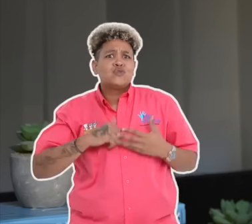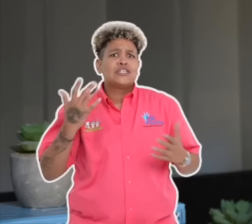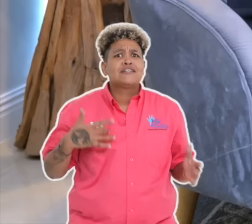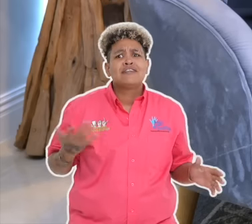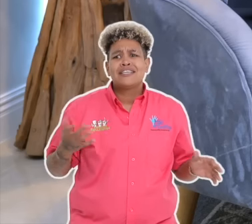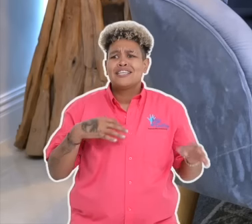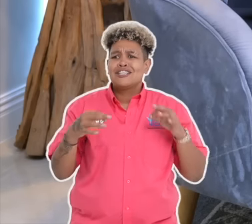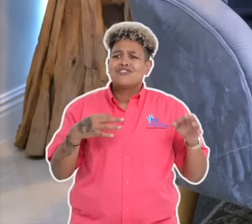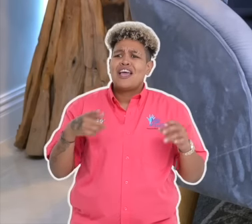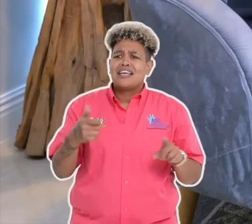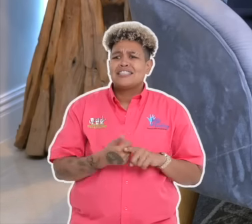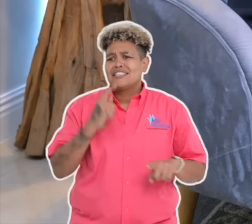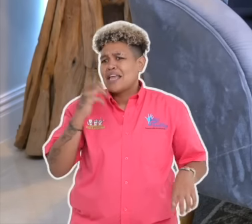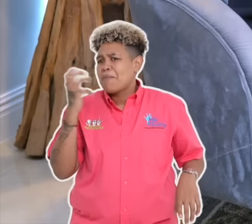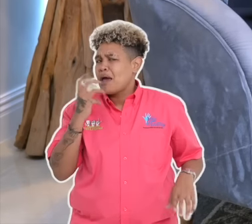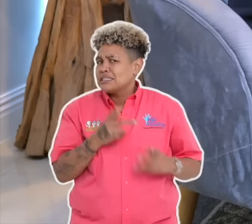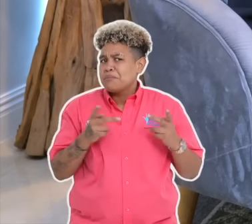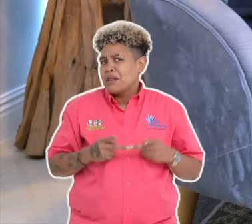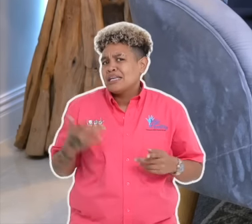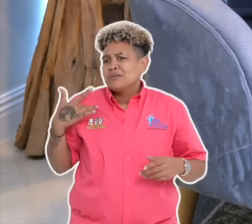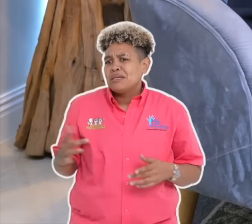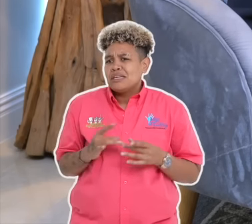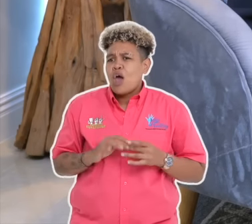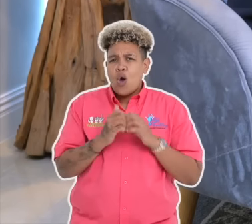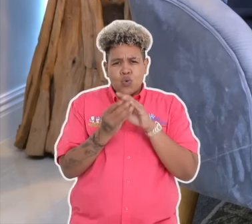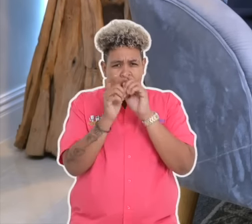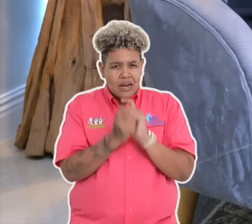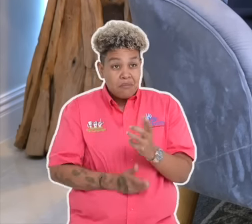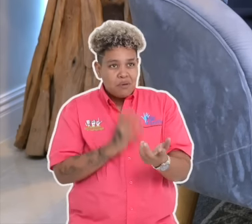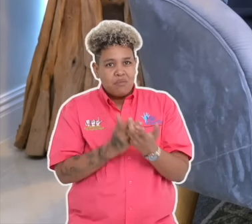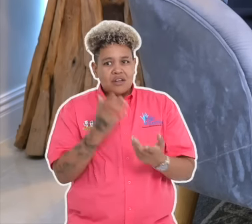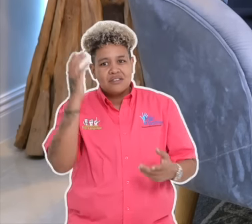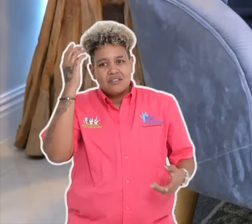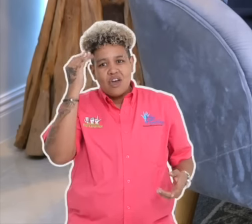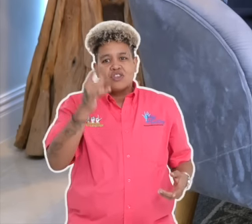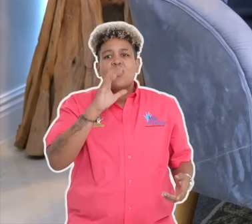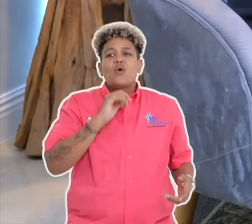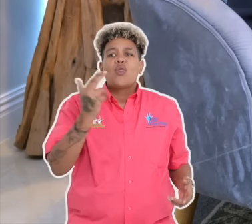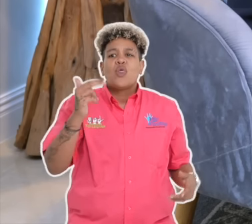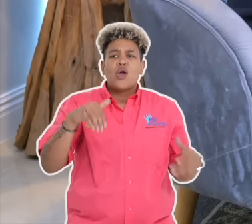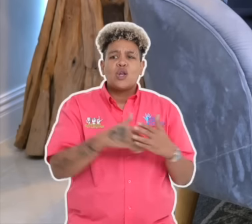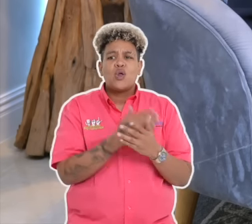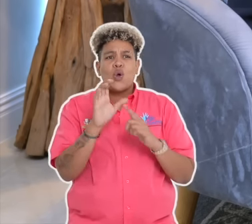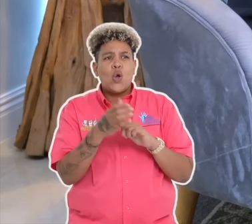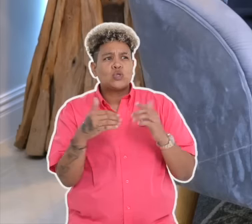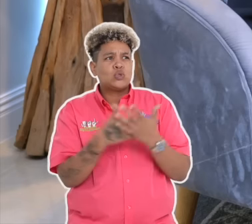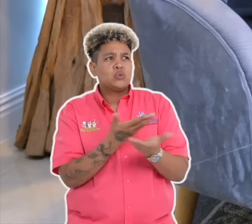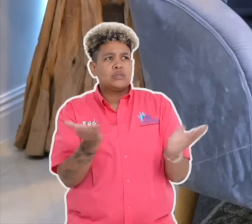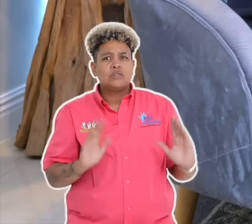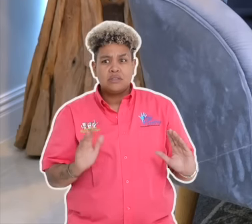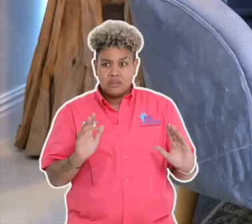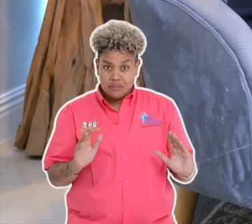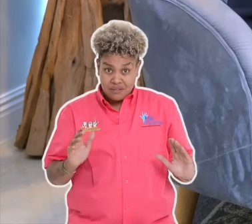and honey, and you describe it as being, you know, this amazing place. How did you adapt considering you're 13, new culture, new